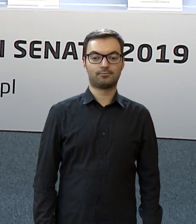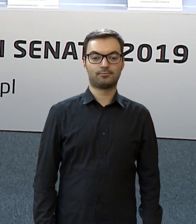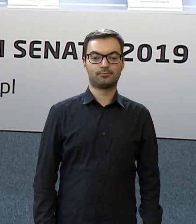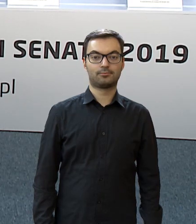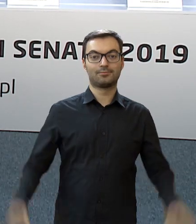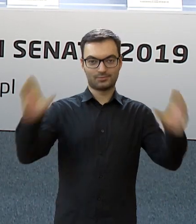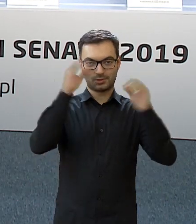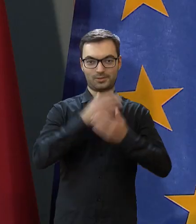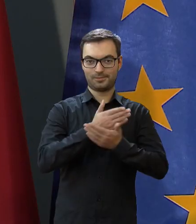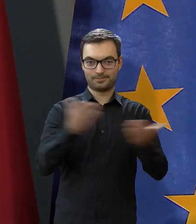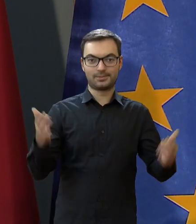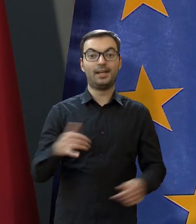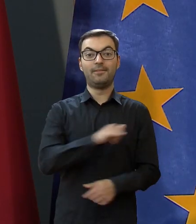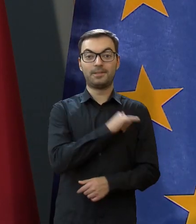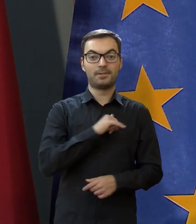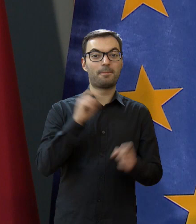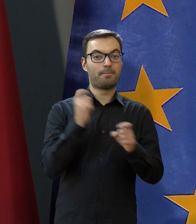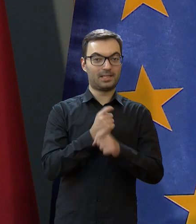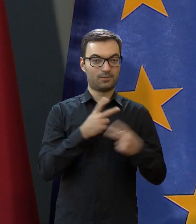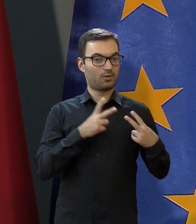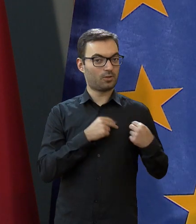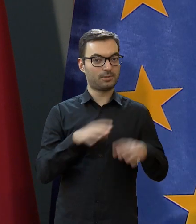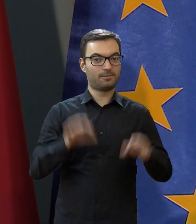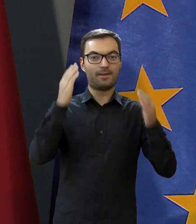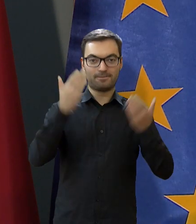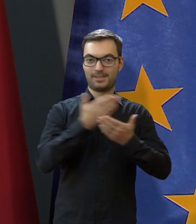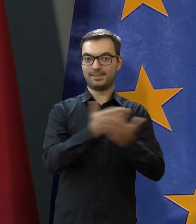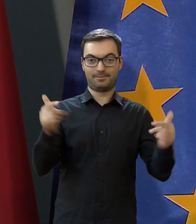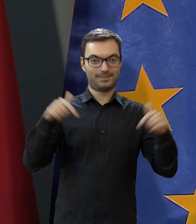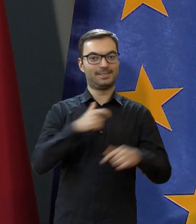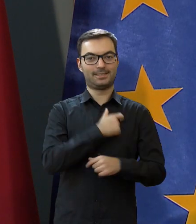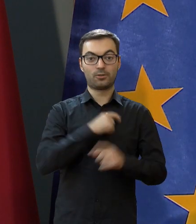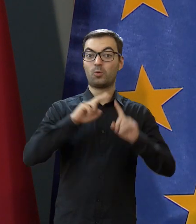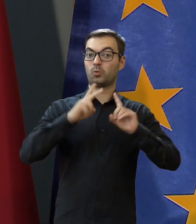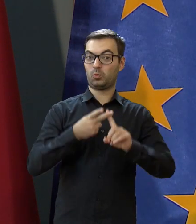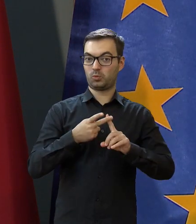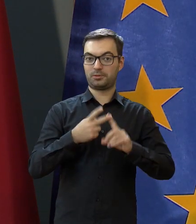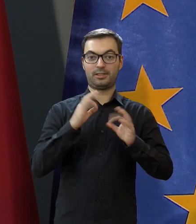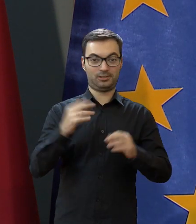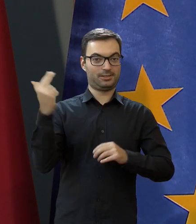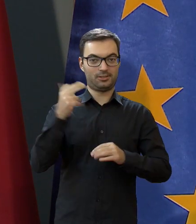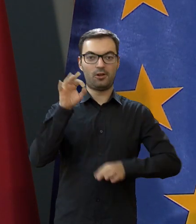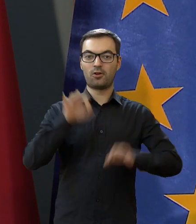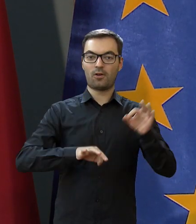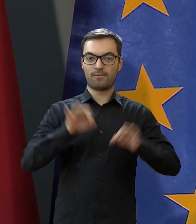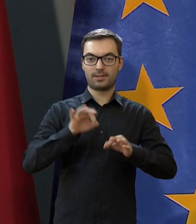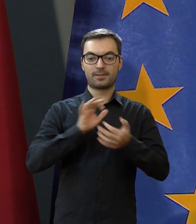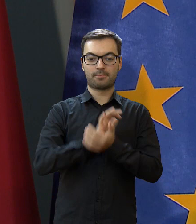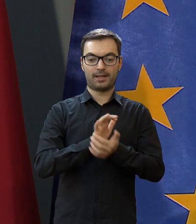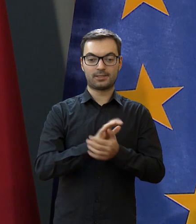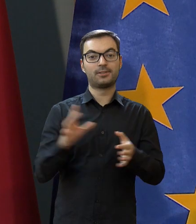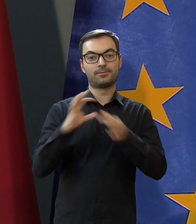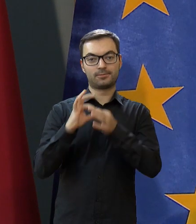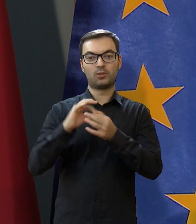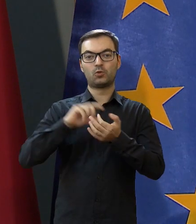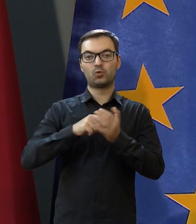Szanowni Państwo, w imieniu Państwowej Komisji Wyborczej. Ladies and gentlemen, on behalf of the National Electoral Commission, I welcome you